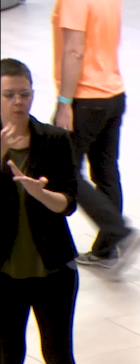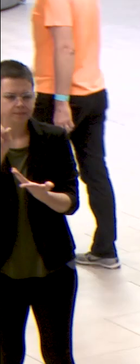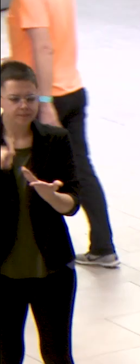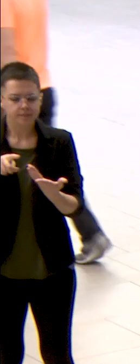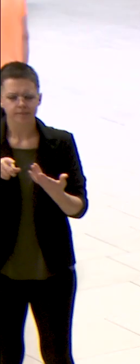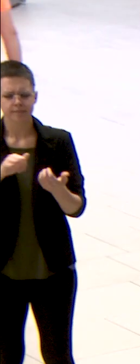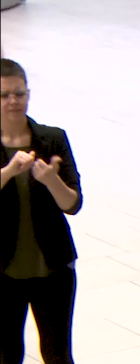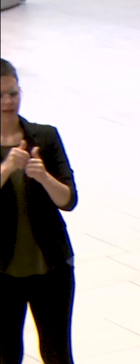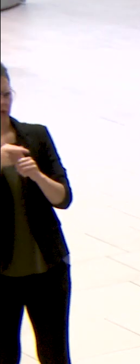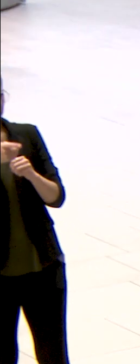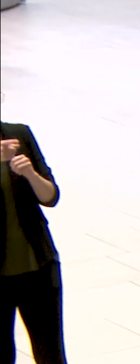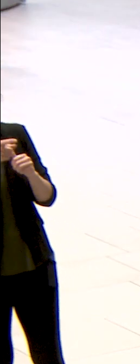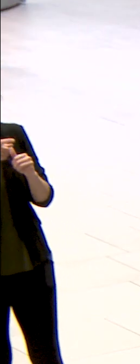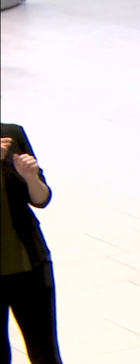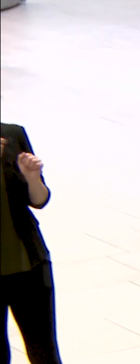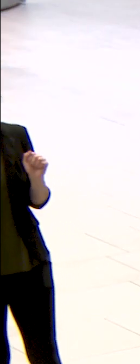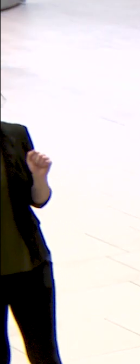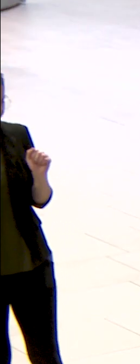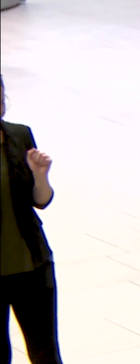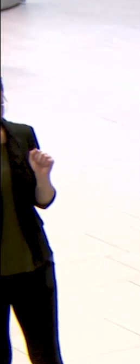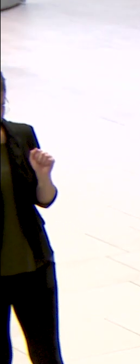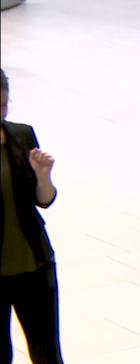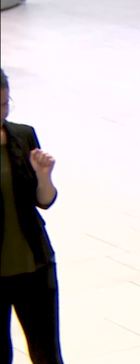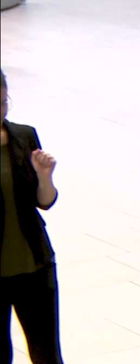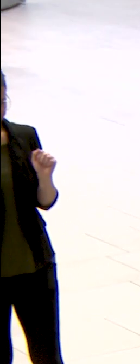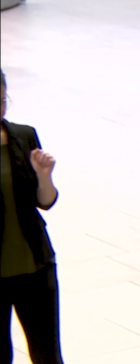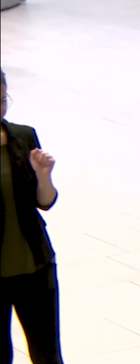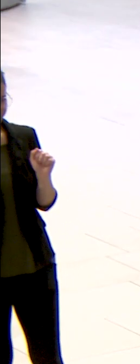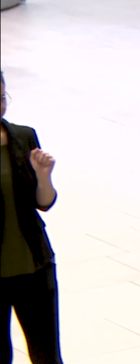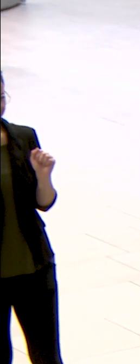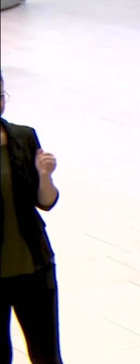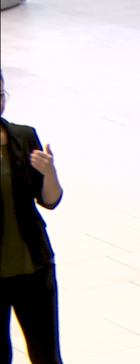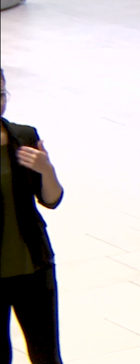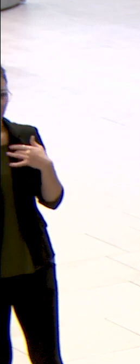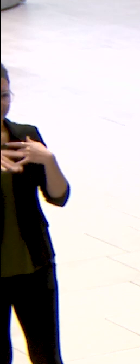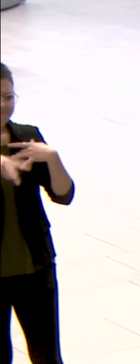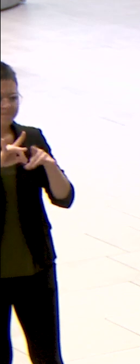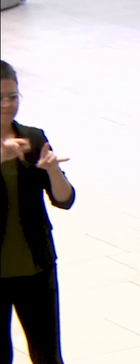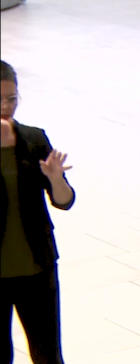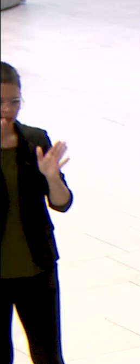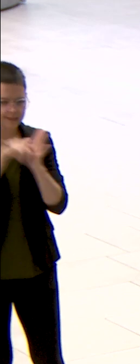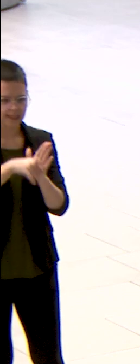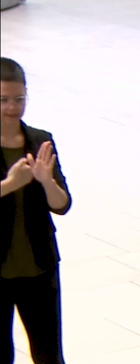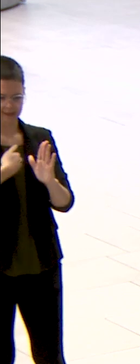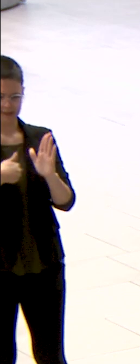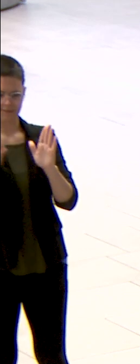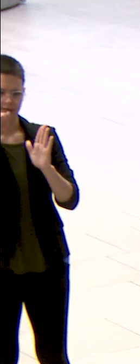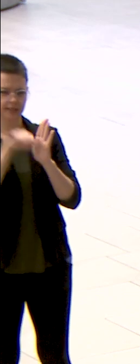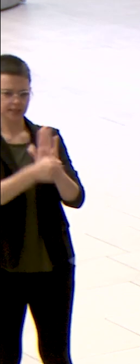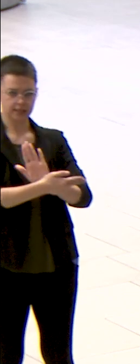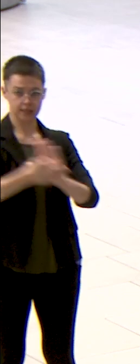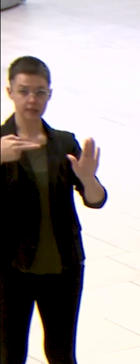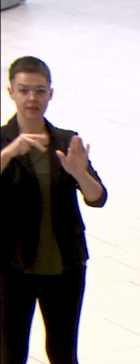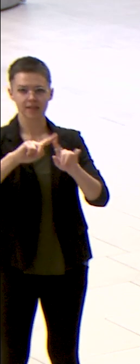from driving or having, you know, picking self-identity within a consumer base, but how does that